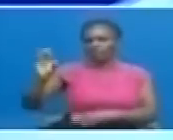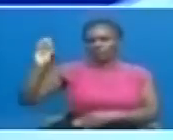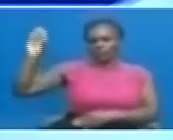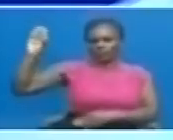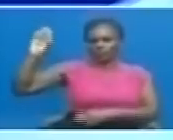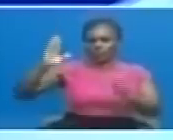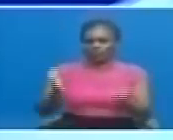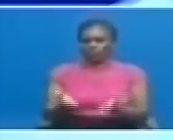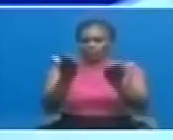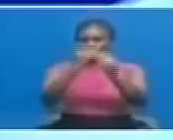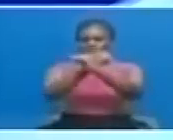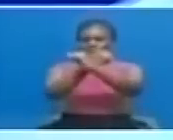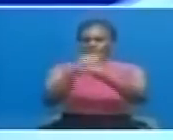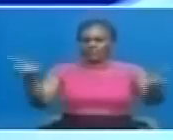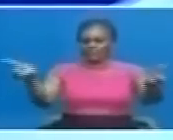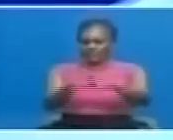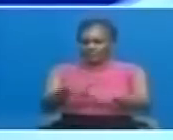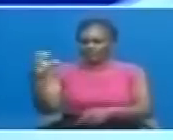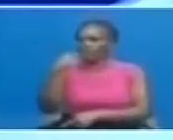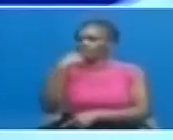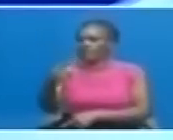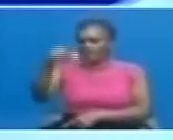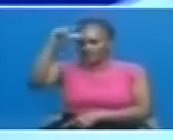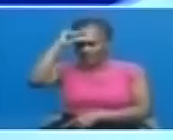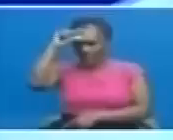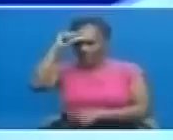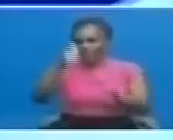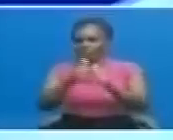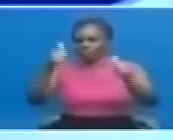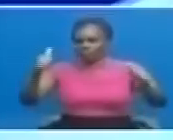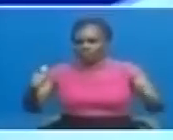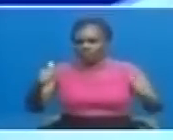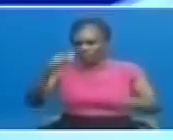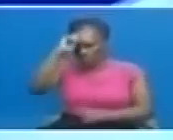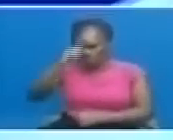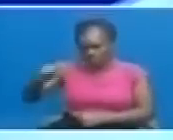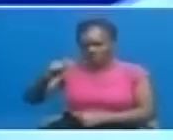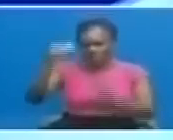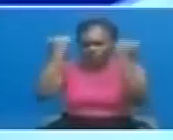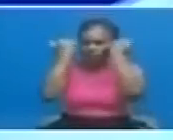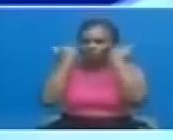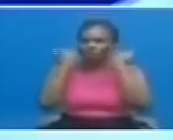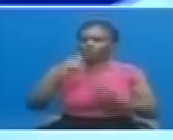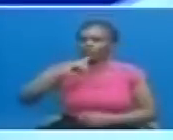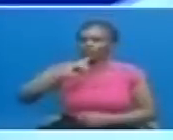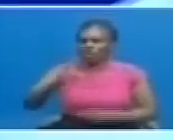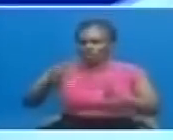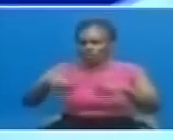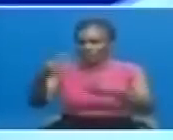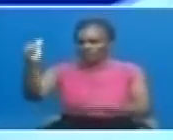to uphold and defend. COD says the government's refusal to honor a court order awarding teachers a pay